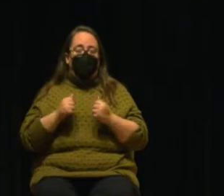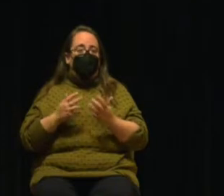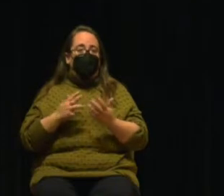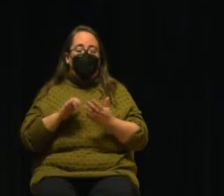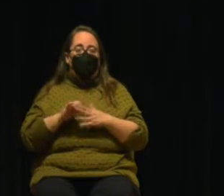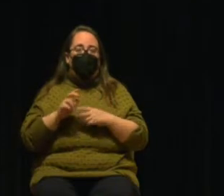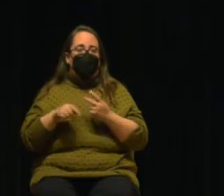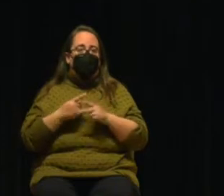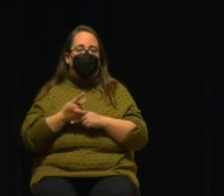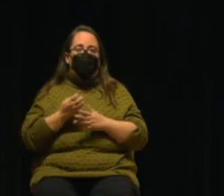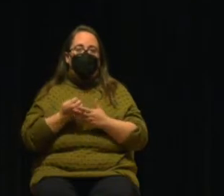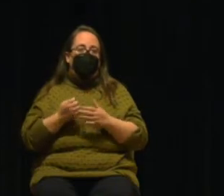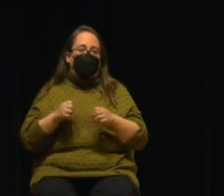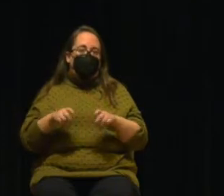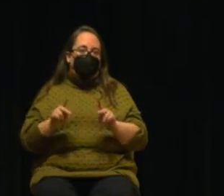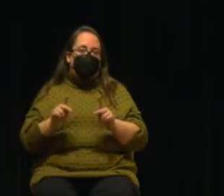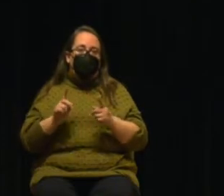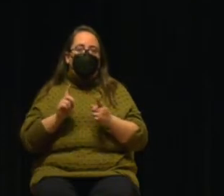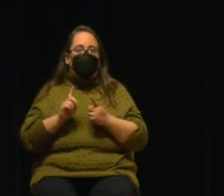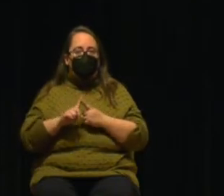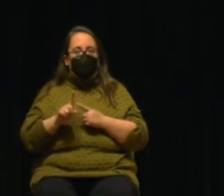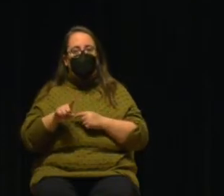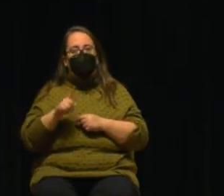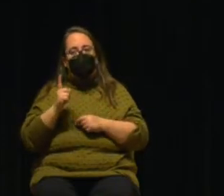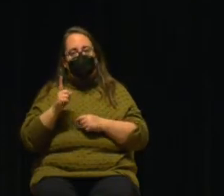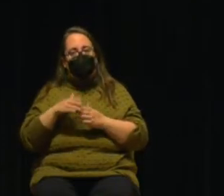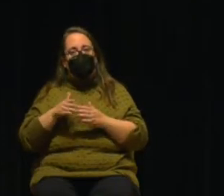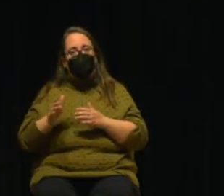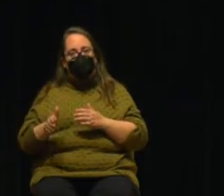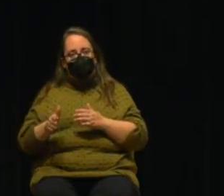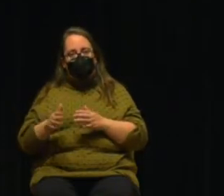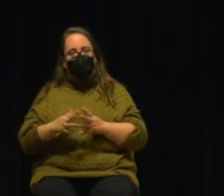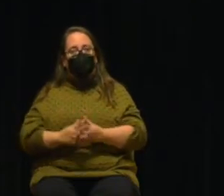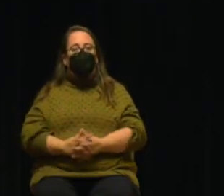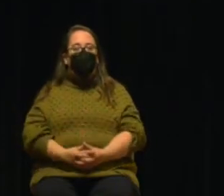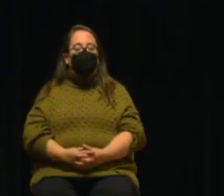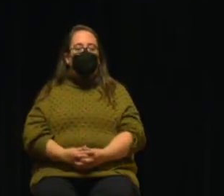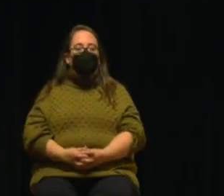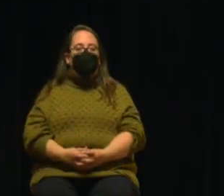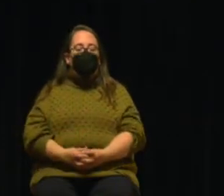sort of economic opportunity to their Black neighbors.